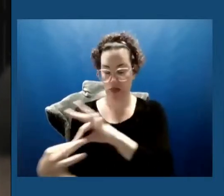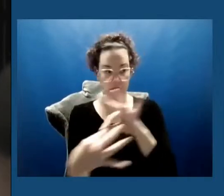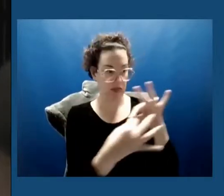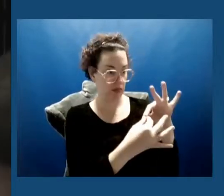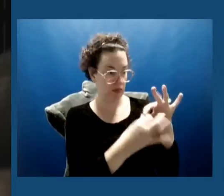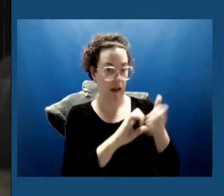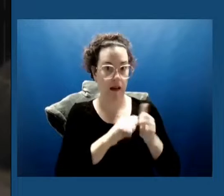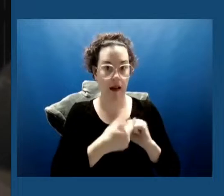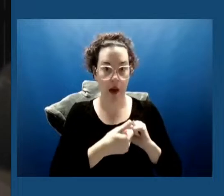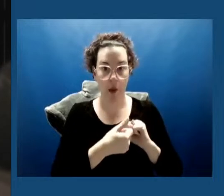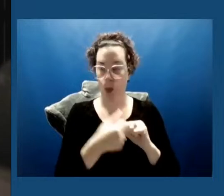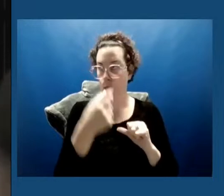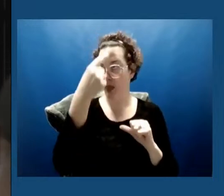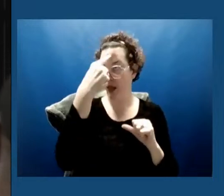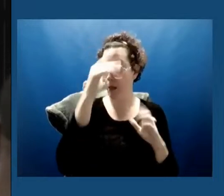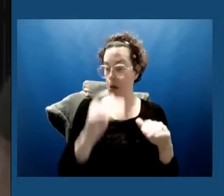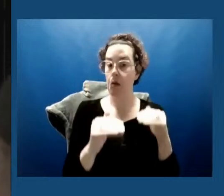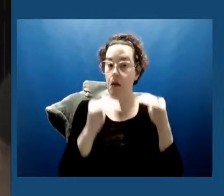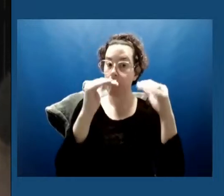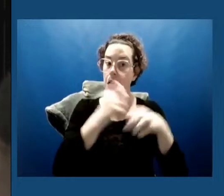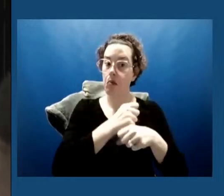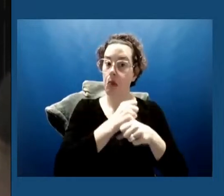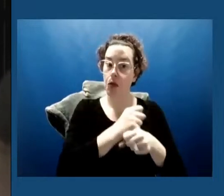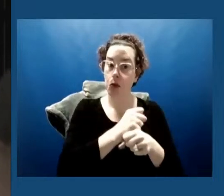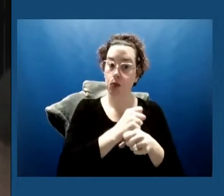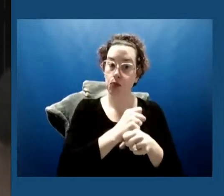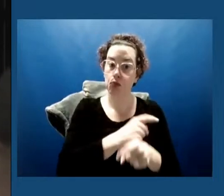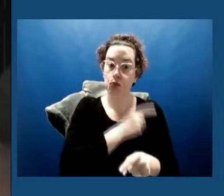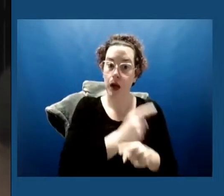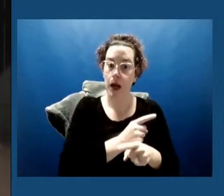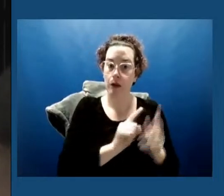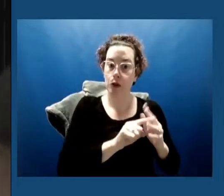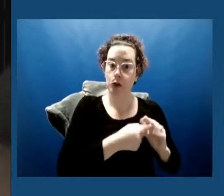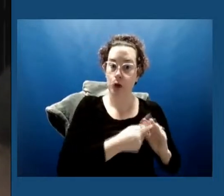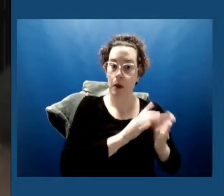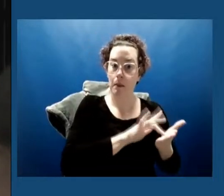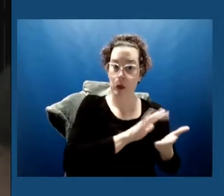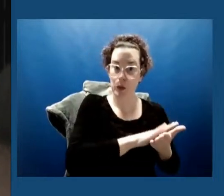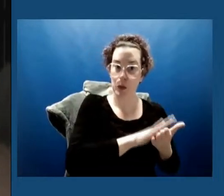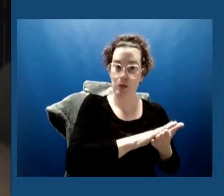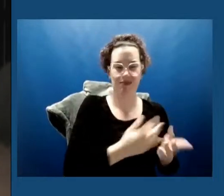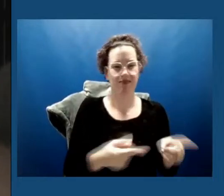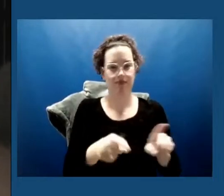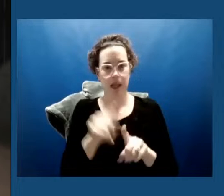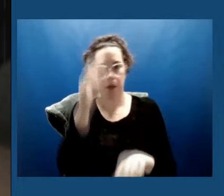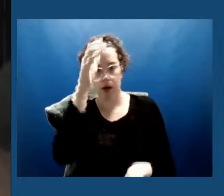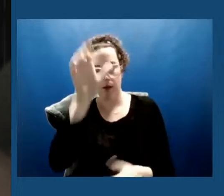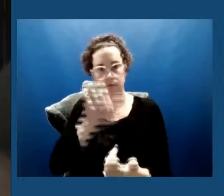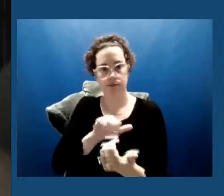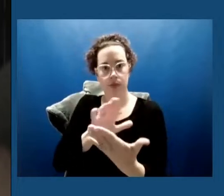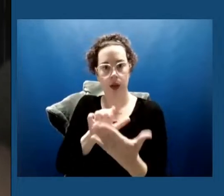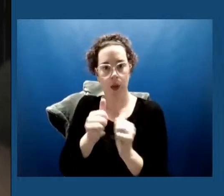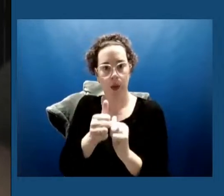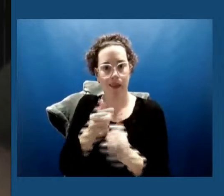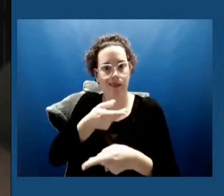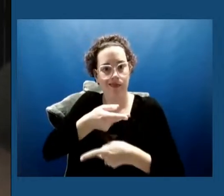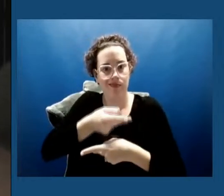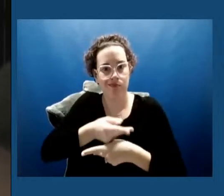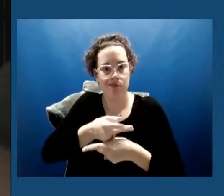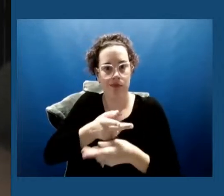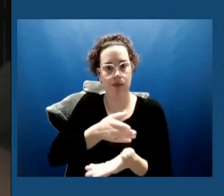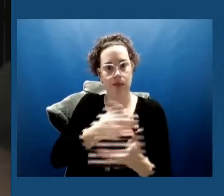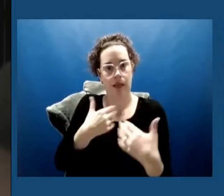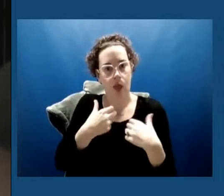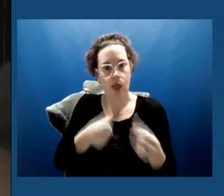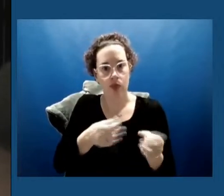about advanced manufacturing as a pipeline, thinking about healthcare as a pipeline, thinking about all these other things. I'll say one last